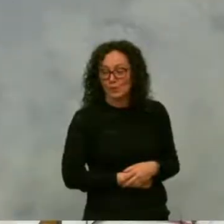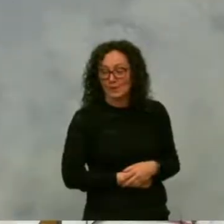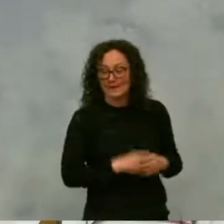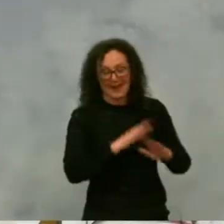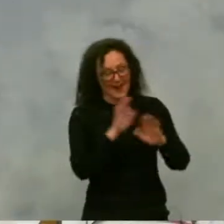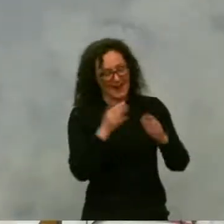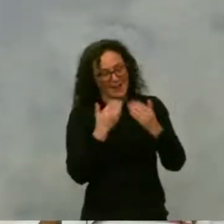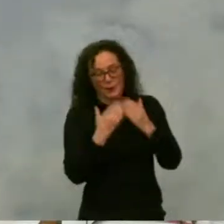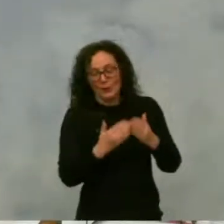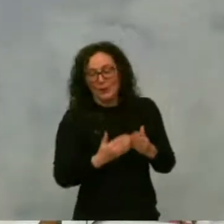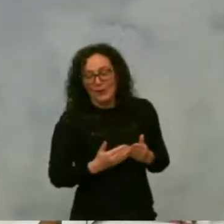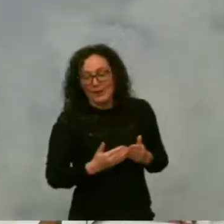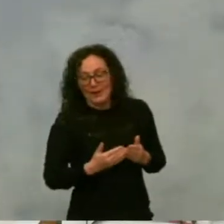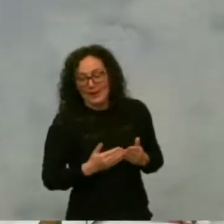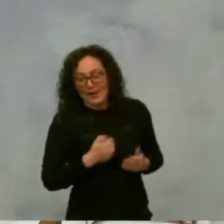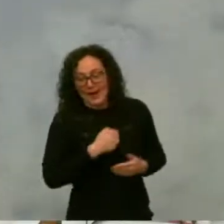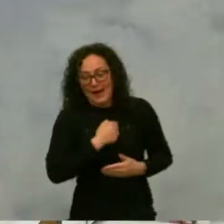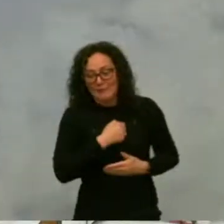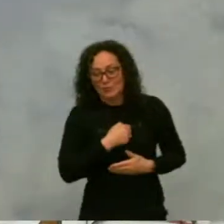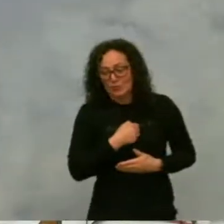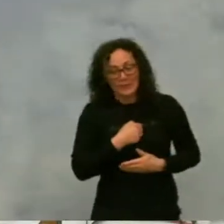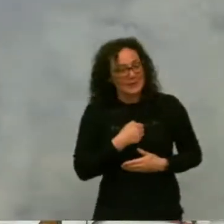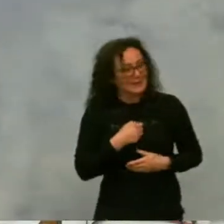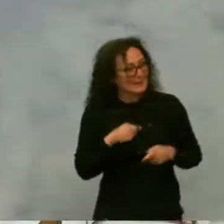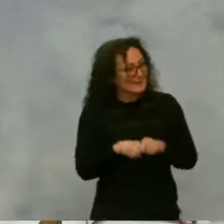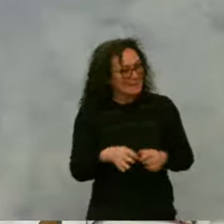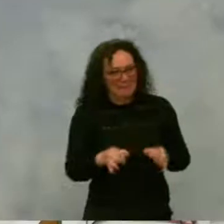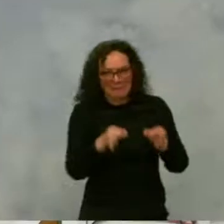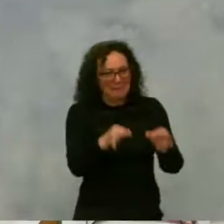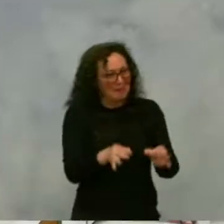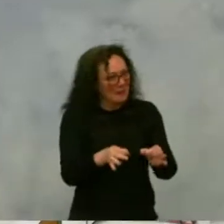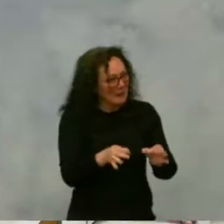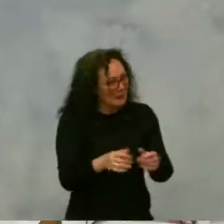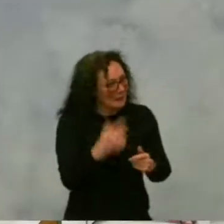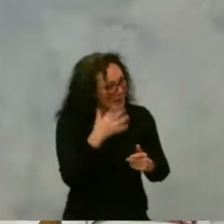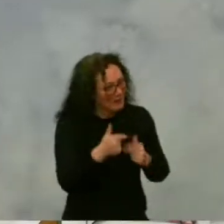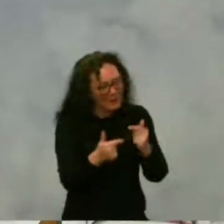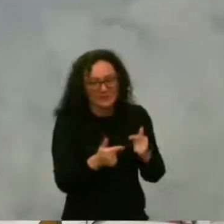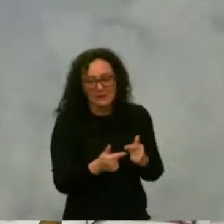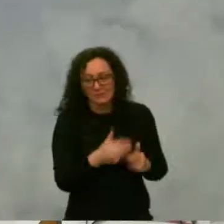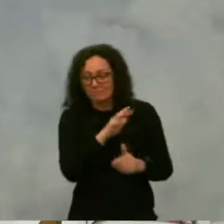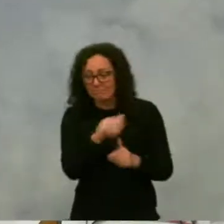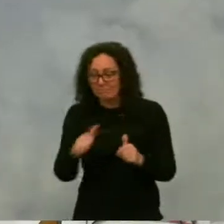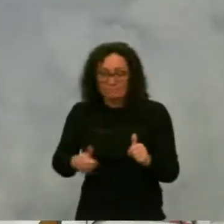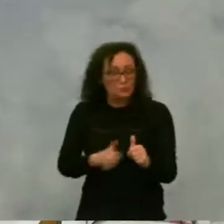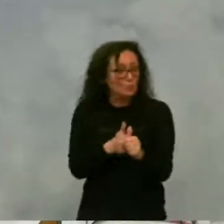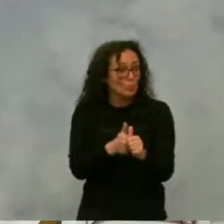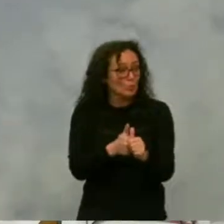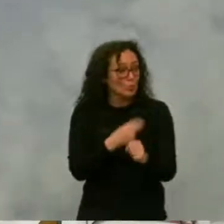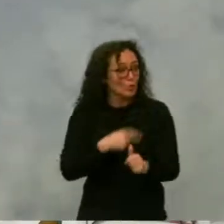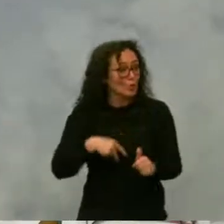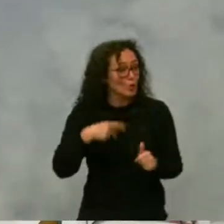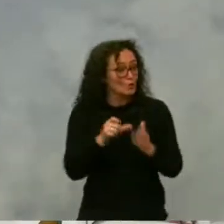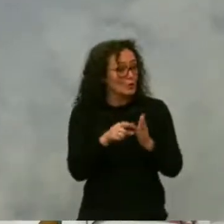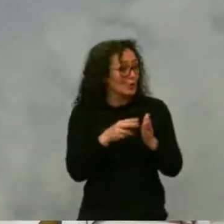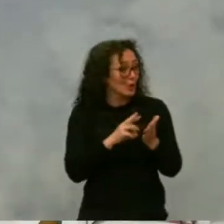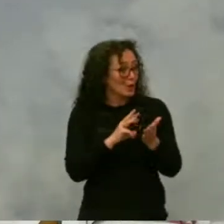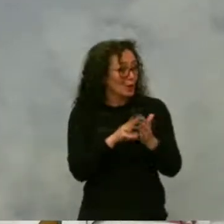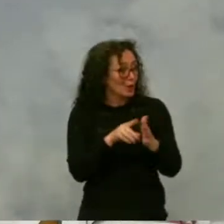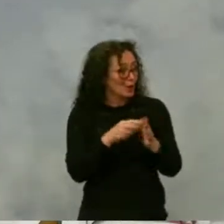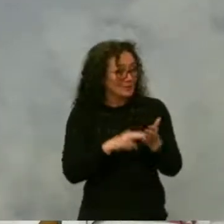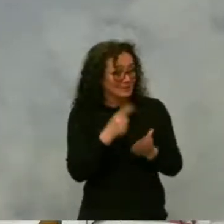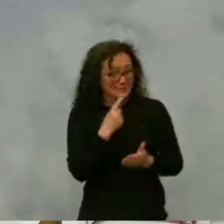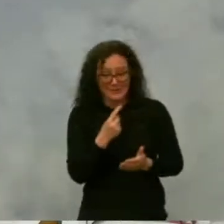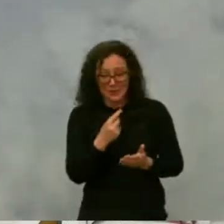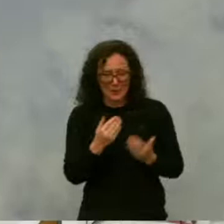Hi, thanks, Chair. Sorry, I seem to be on quite a delay as well. Fully support what Councillor Cowan was saying there about